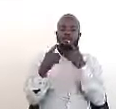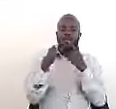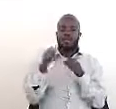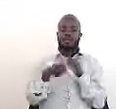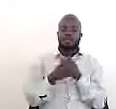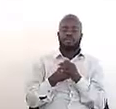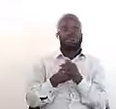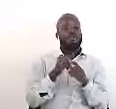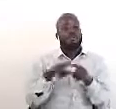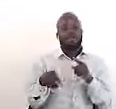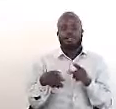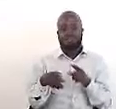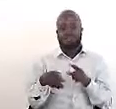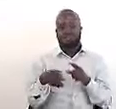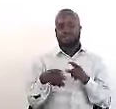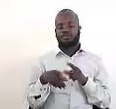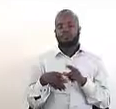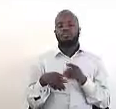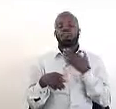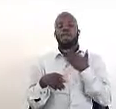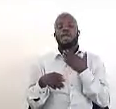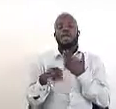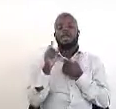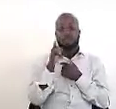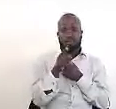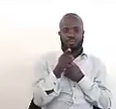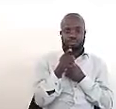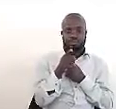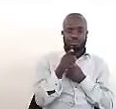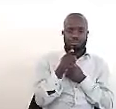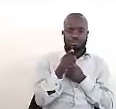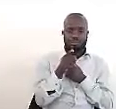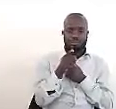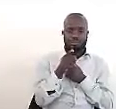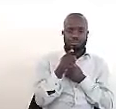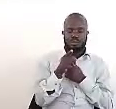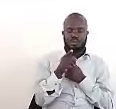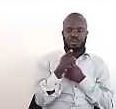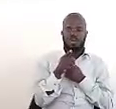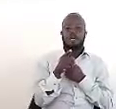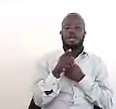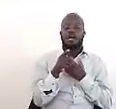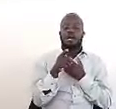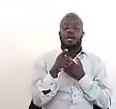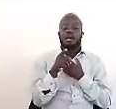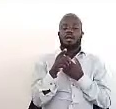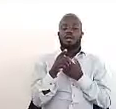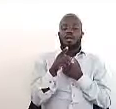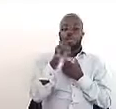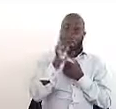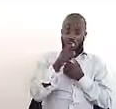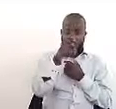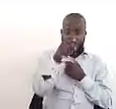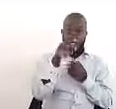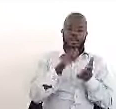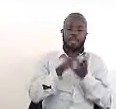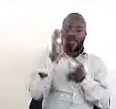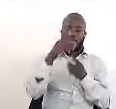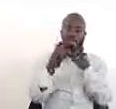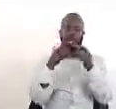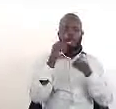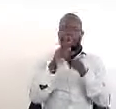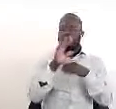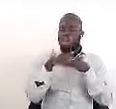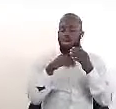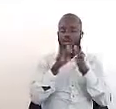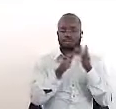OIs that we're talking about, but I want to warn you that I'm not going to talk about all